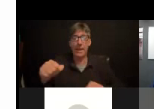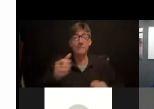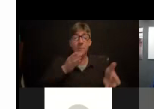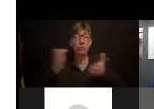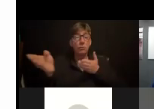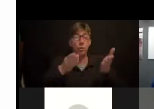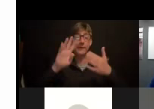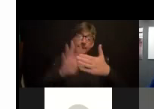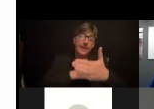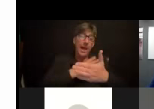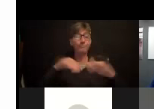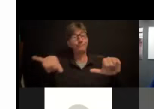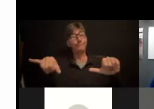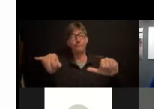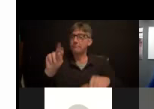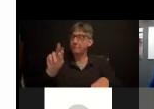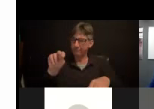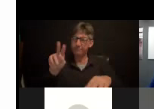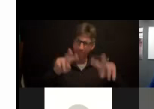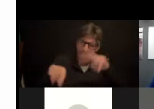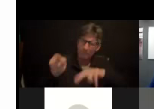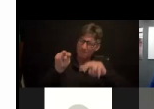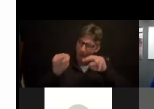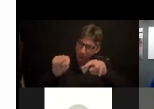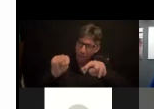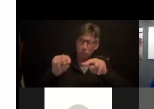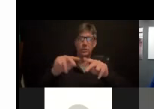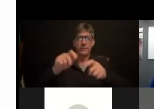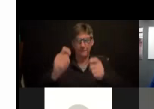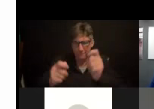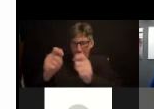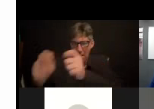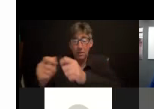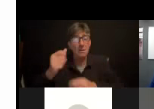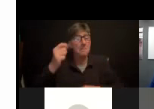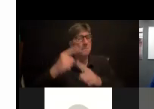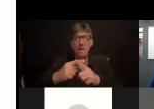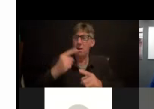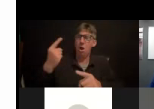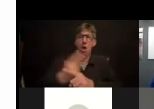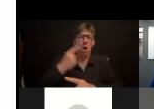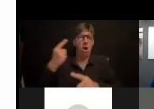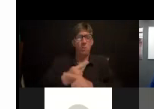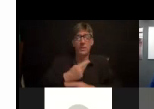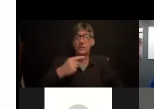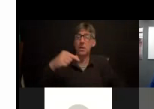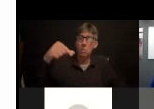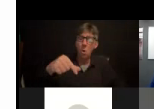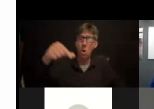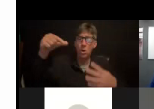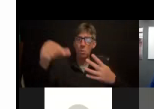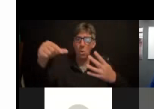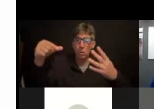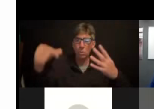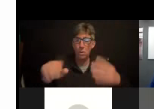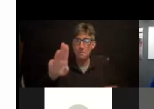rather our schedules, on a regular basis, every quarterly for bus and rapid transit, and every 6 months for commuter rail